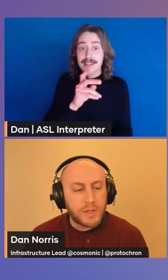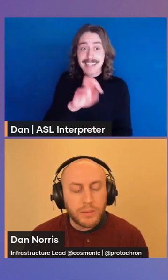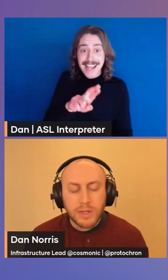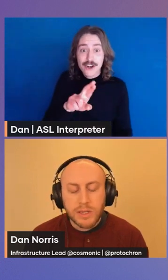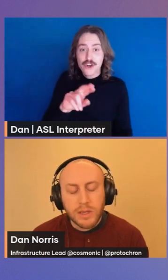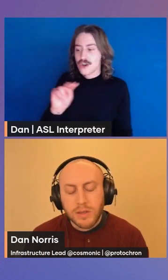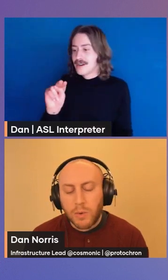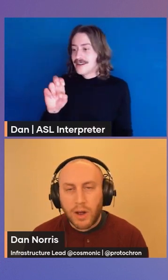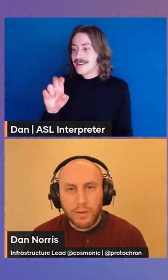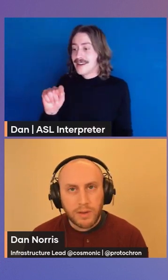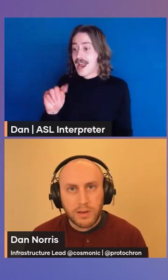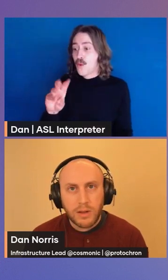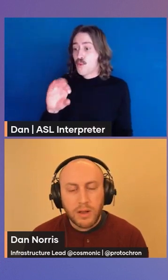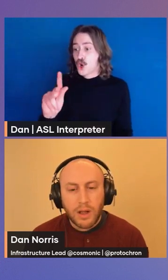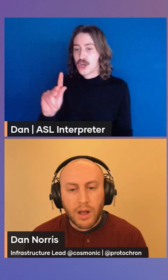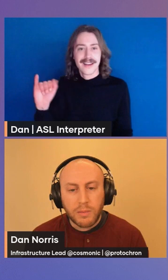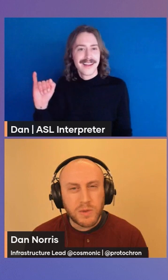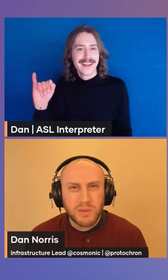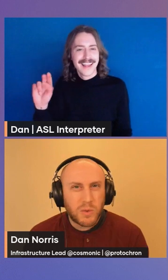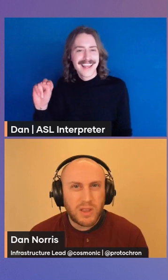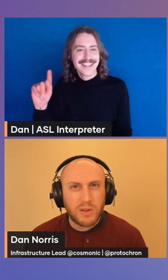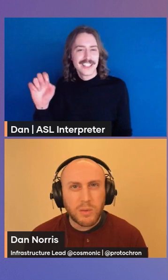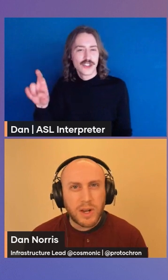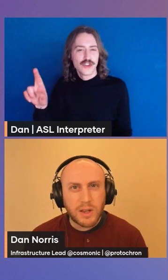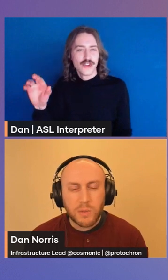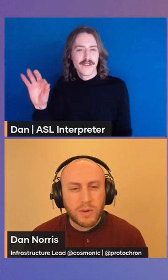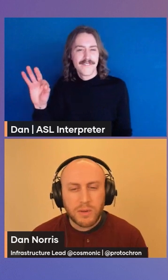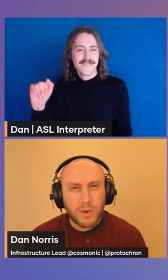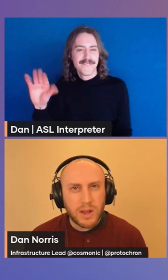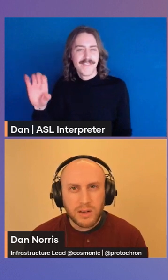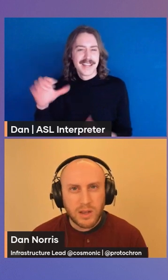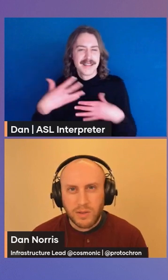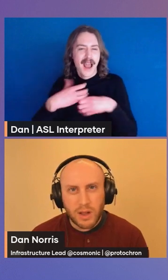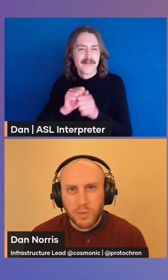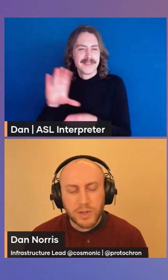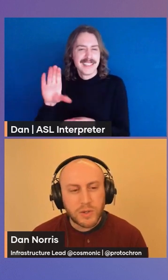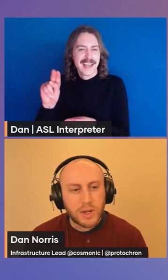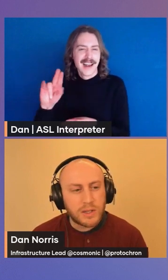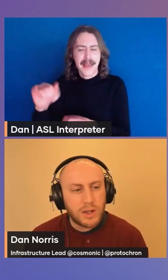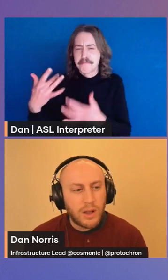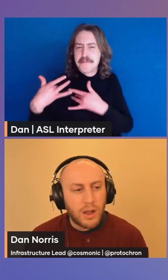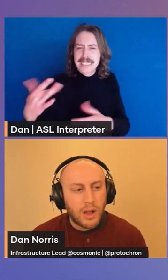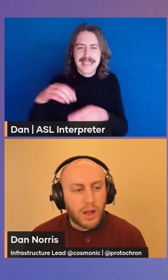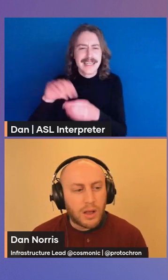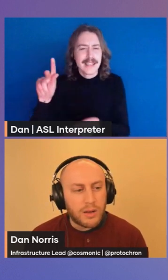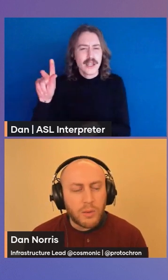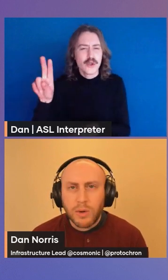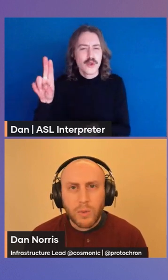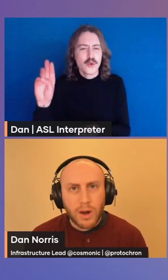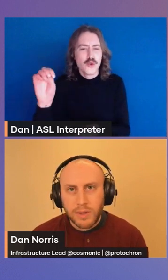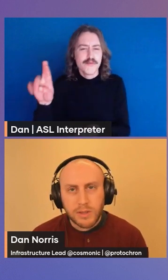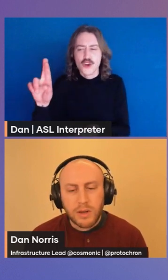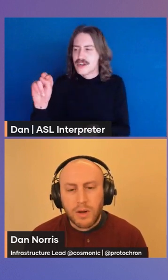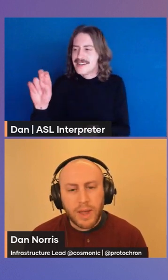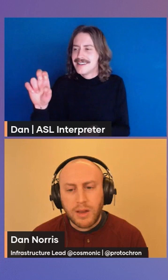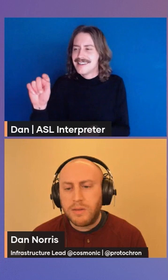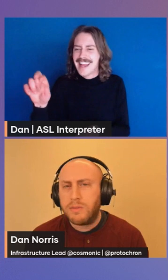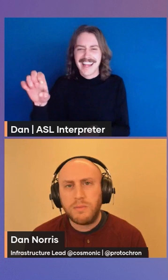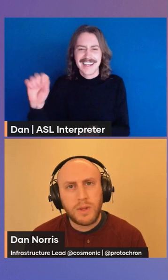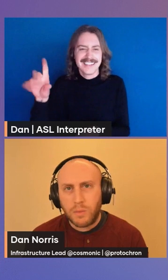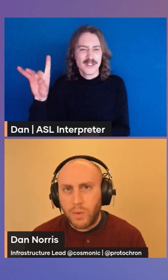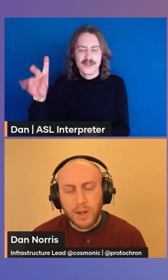You typically see these more often used more in the Kubernetes world, right? Because they have a lot more strict network requirements than